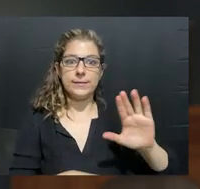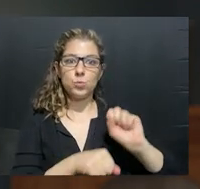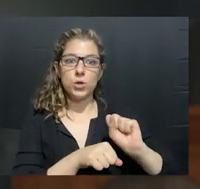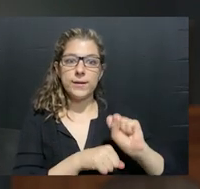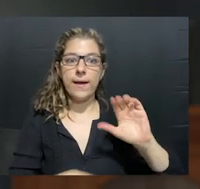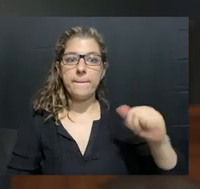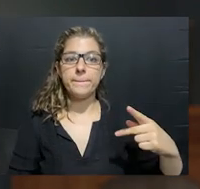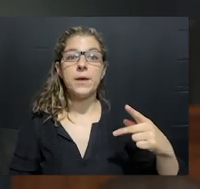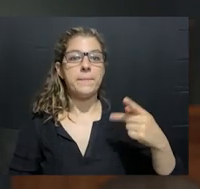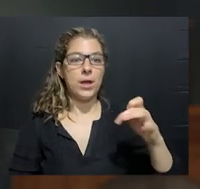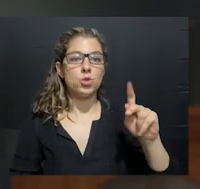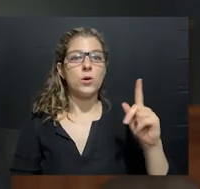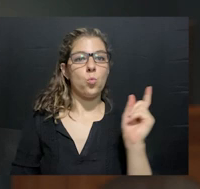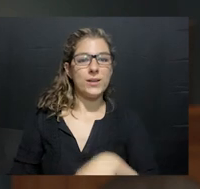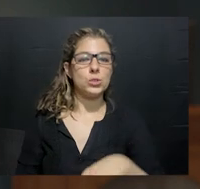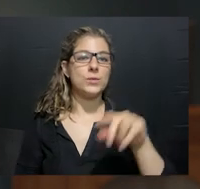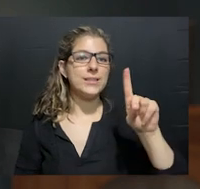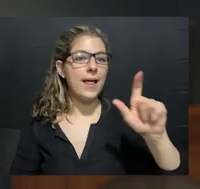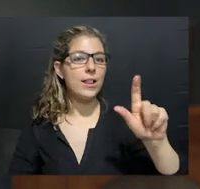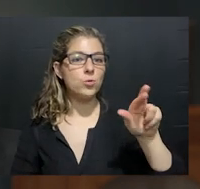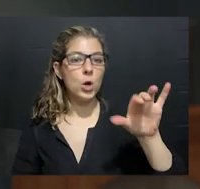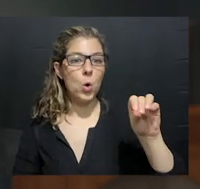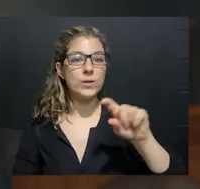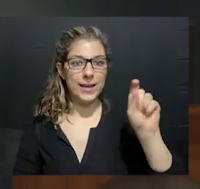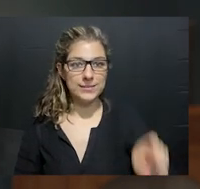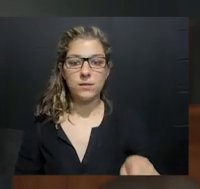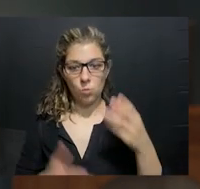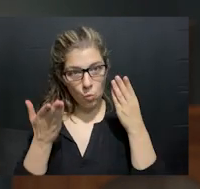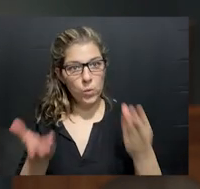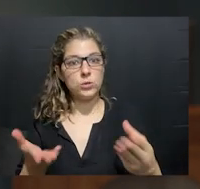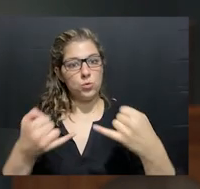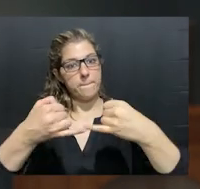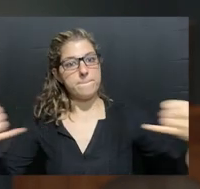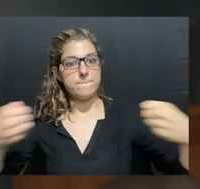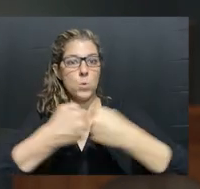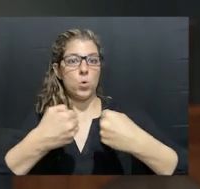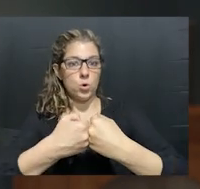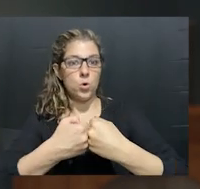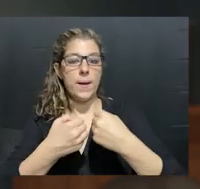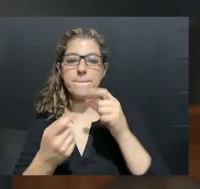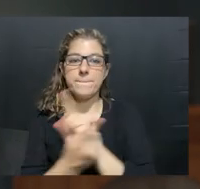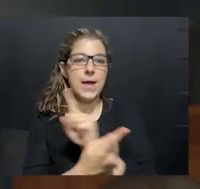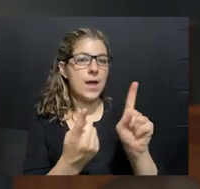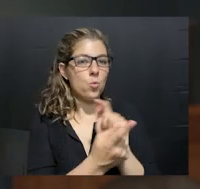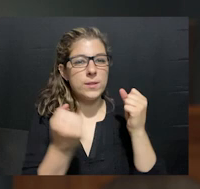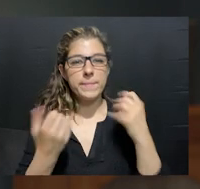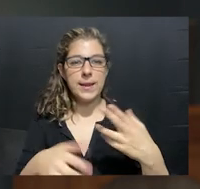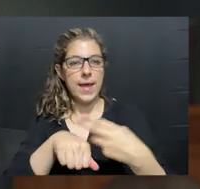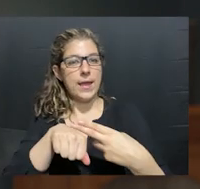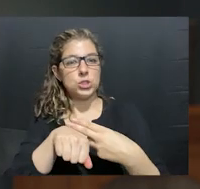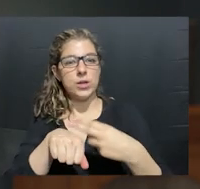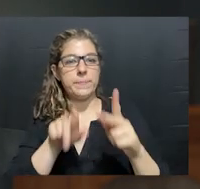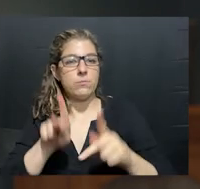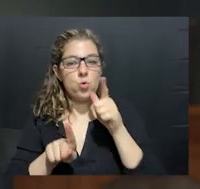CAP, Patrick went down to Del Rio, Texas, down to the U.S.-Mexico border, and met with some of the thousands of Haitians who